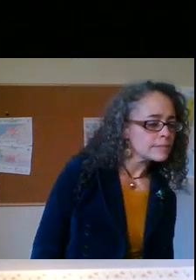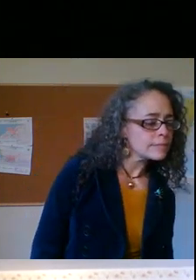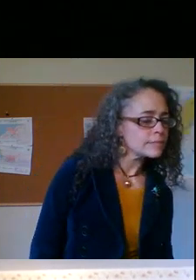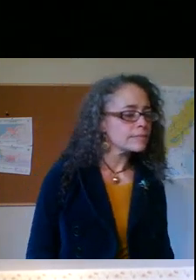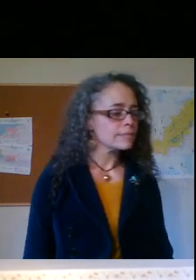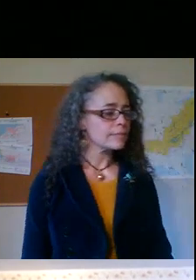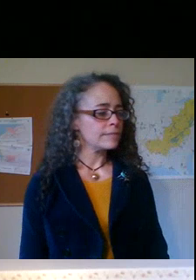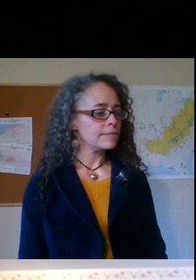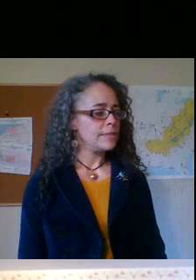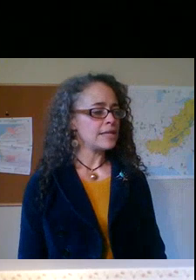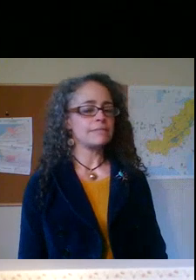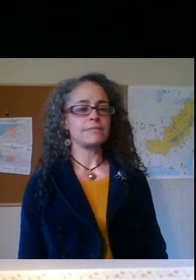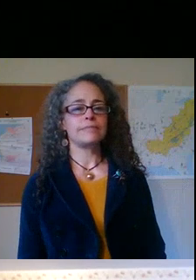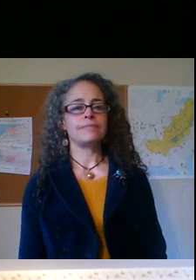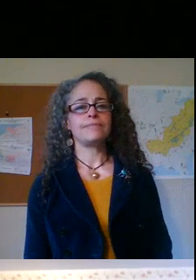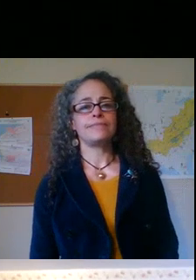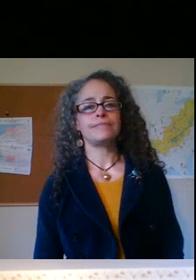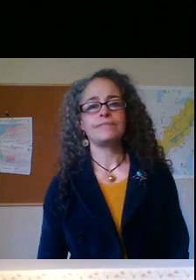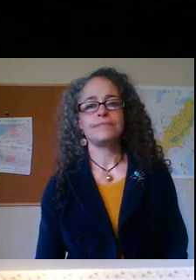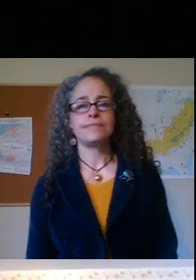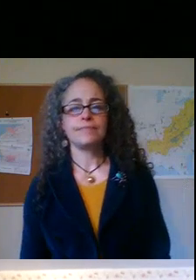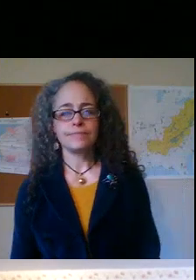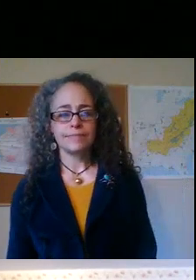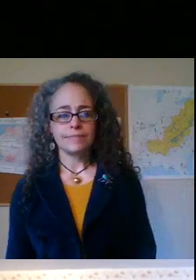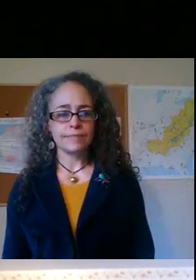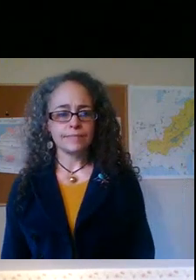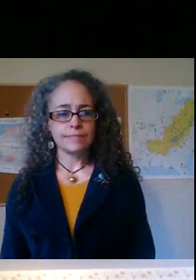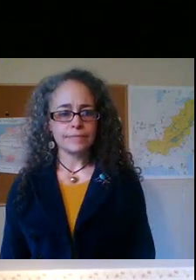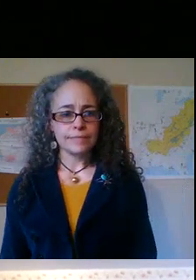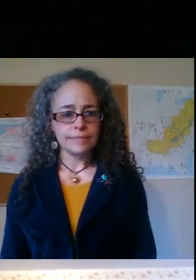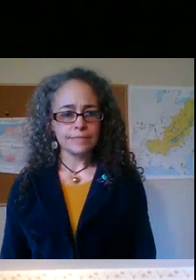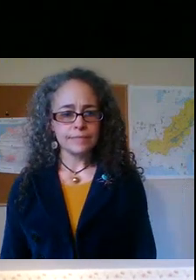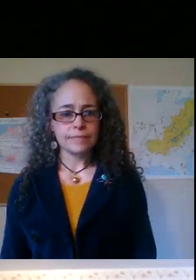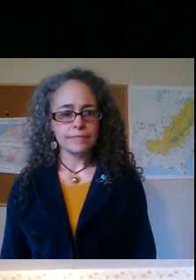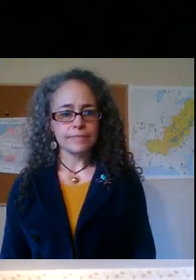I have a question Yes. about a different project.